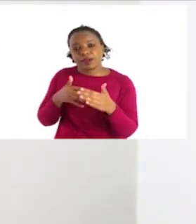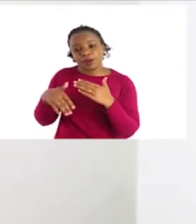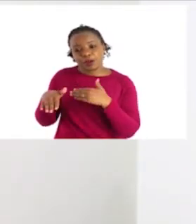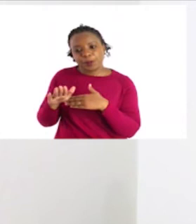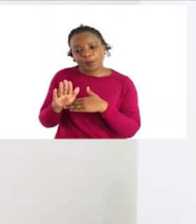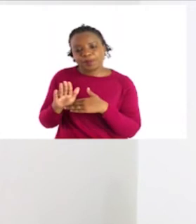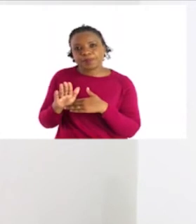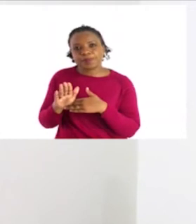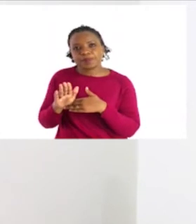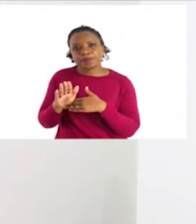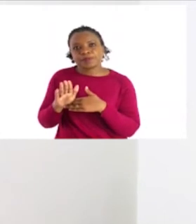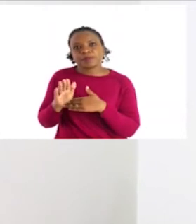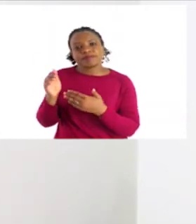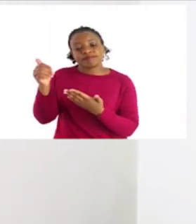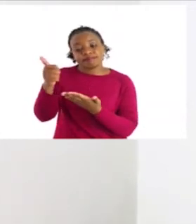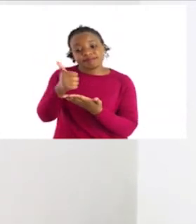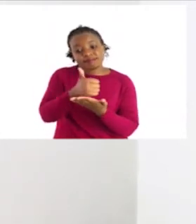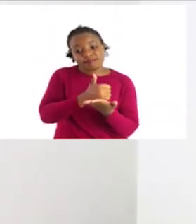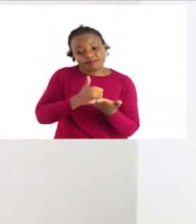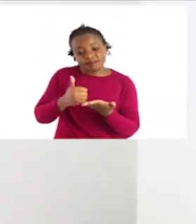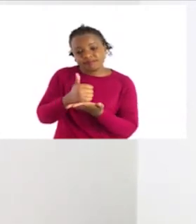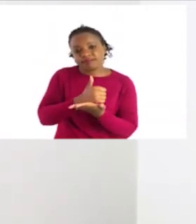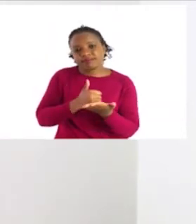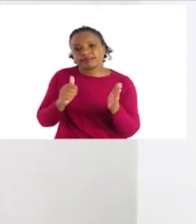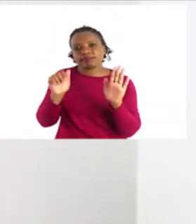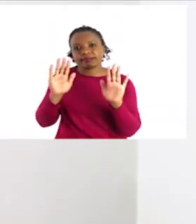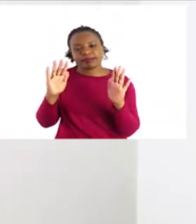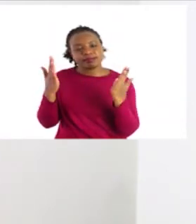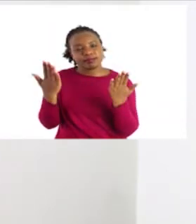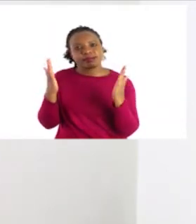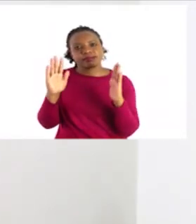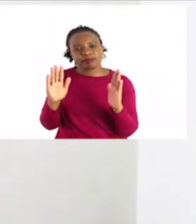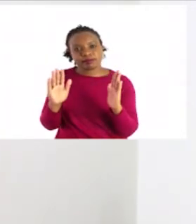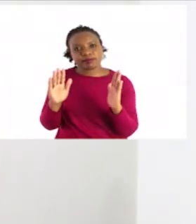Chanel and I are going to take our hand sanitizers,